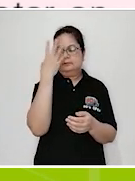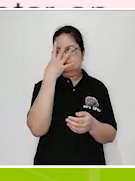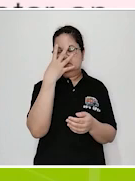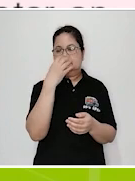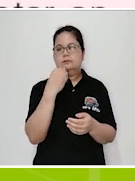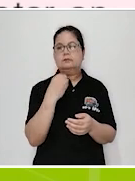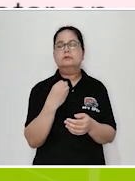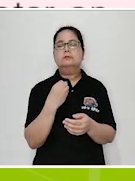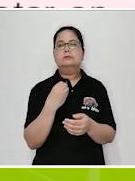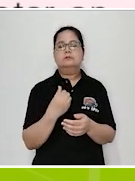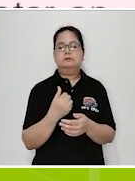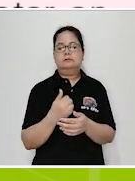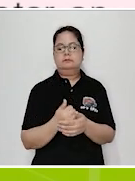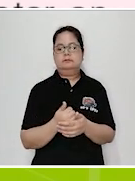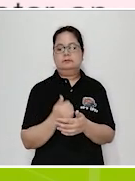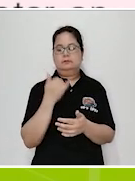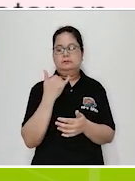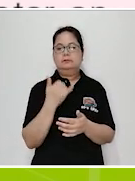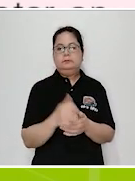wobbly, and then,